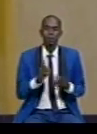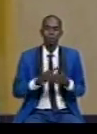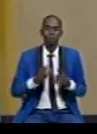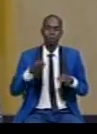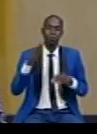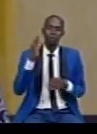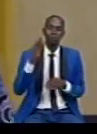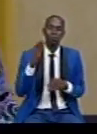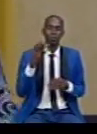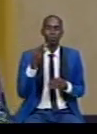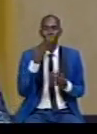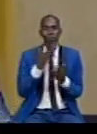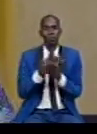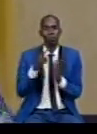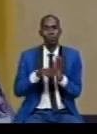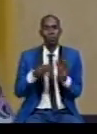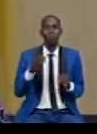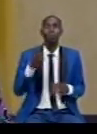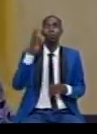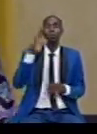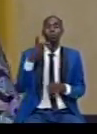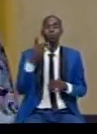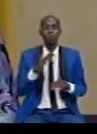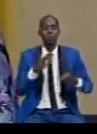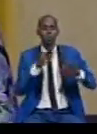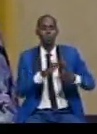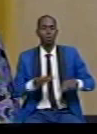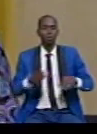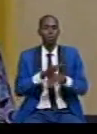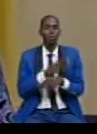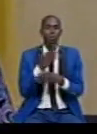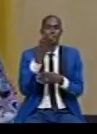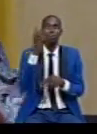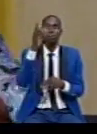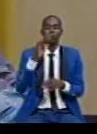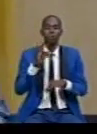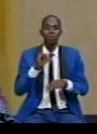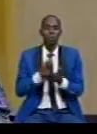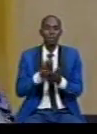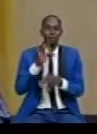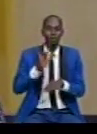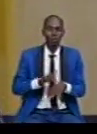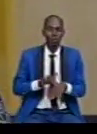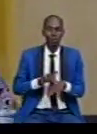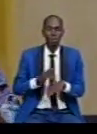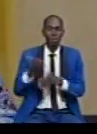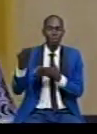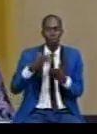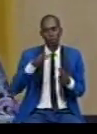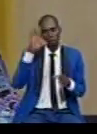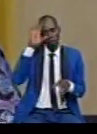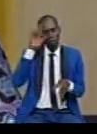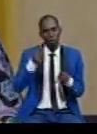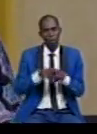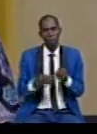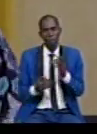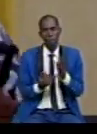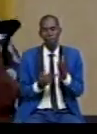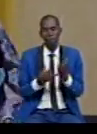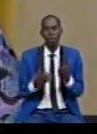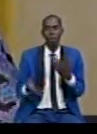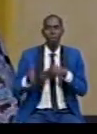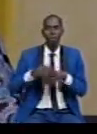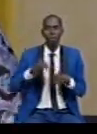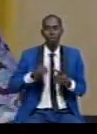God, the merciful hand of God that brought my junior brother back to life from 3 days